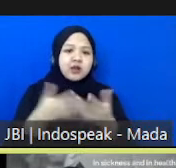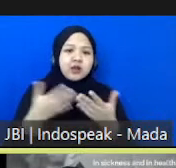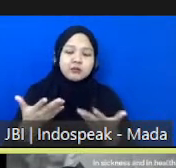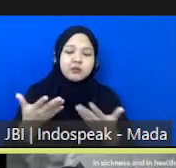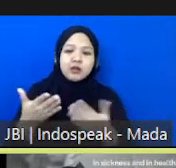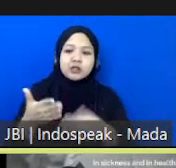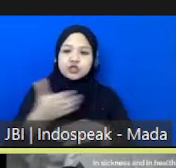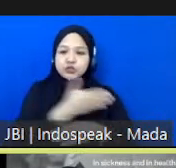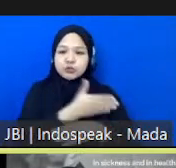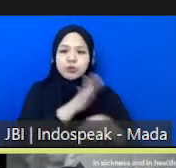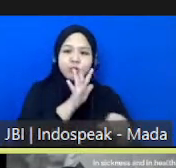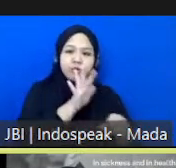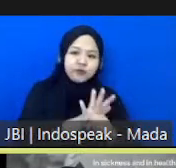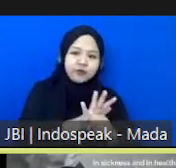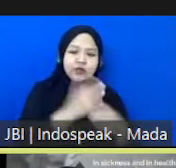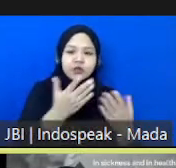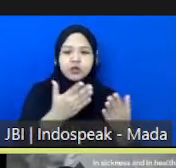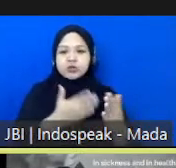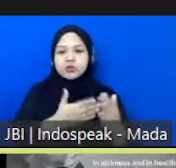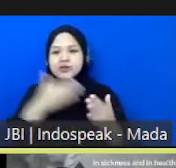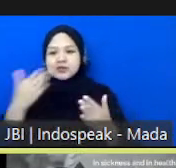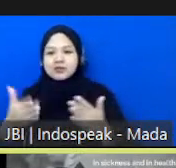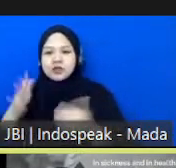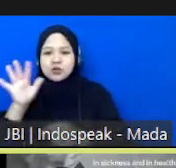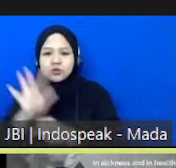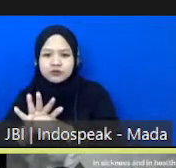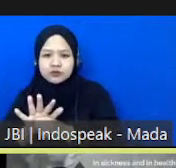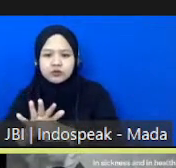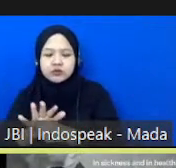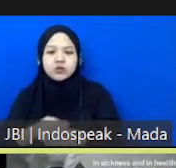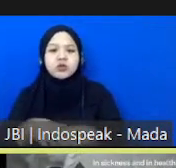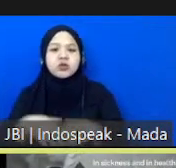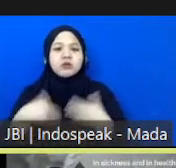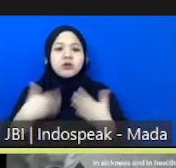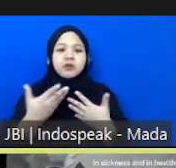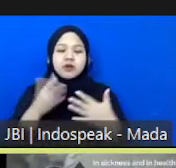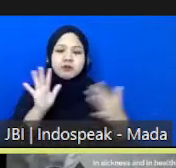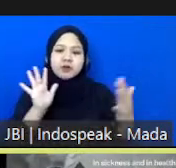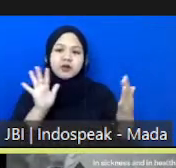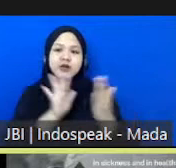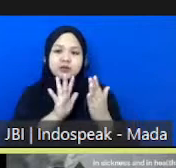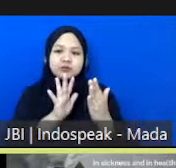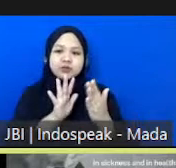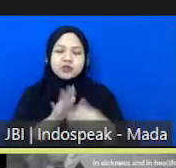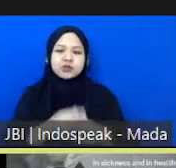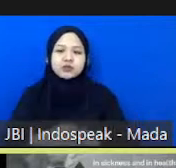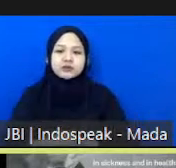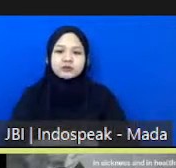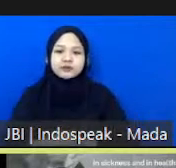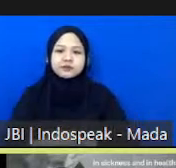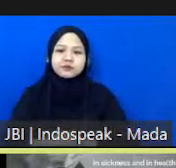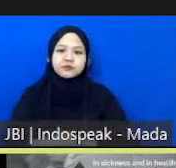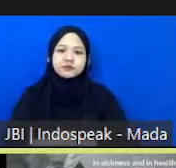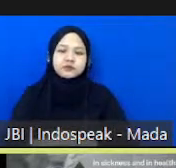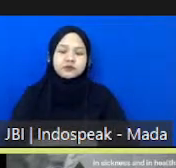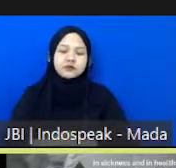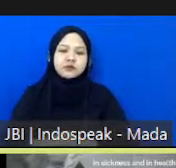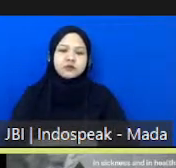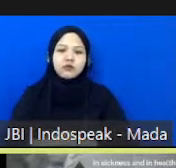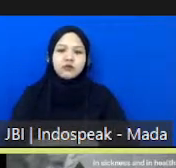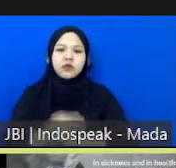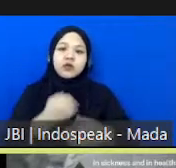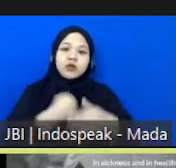and exacerbated after COVID, and how to deal with that. So a bit about the maternal and child health burden